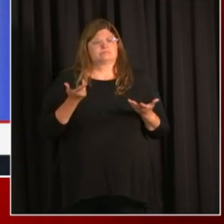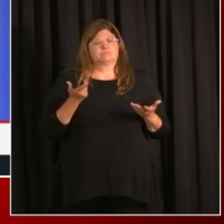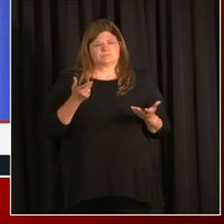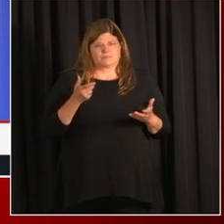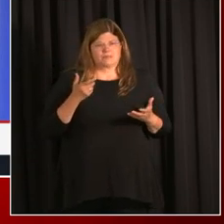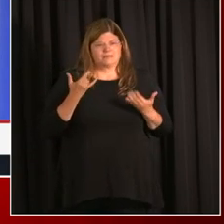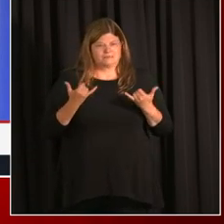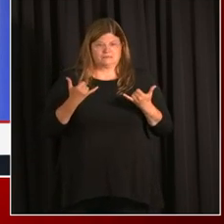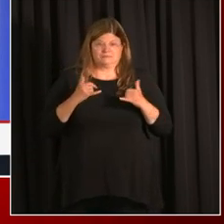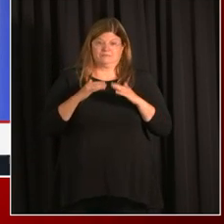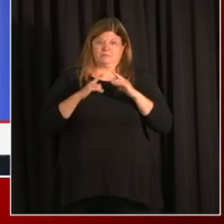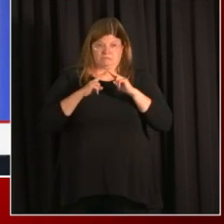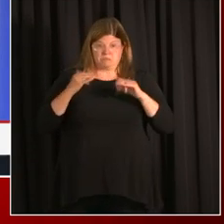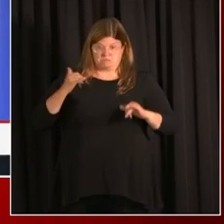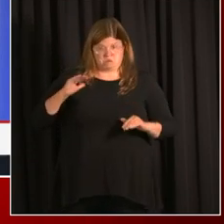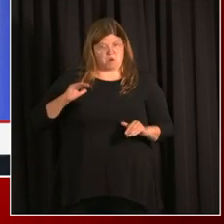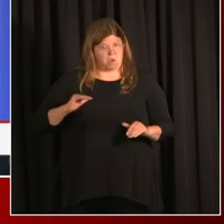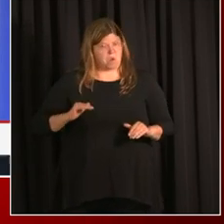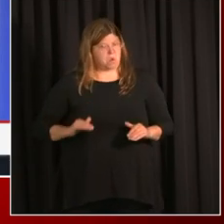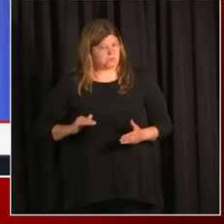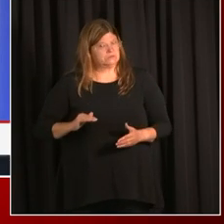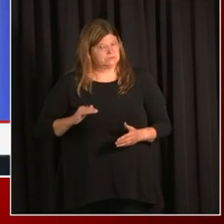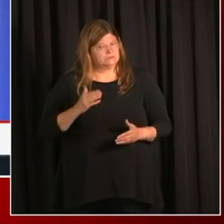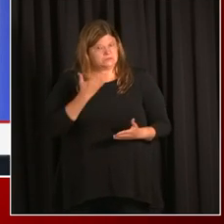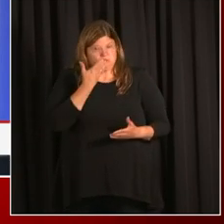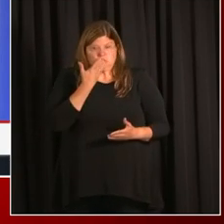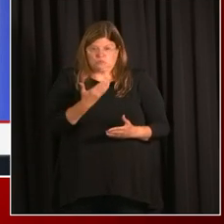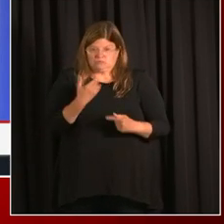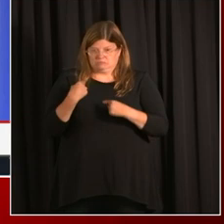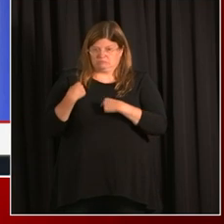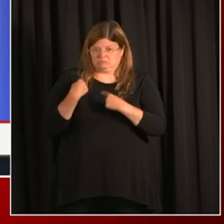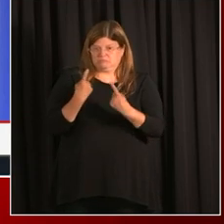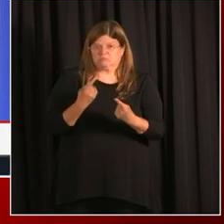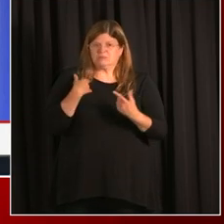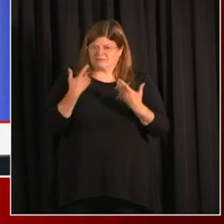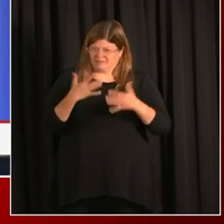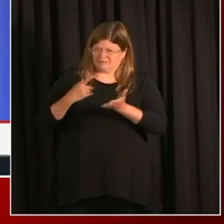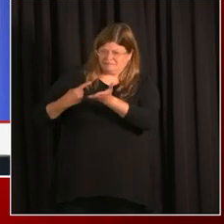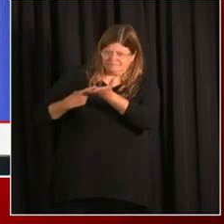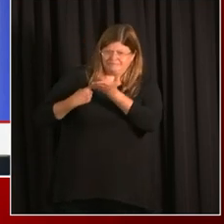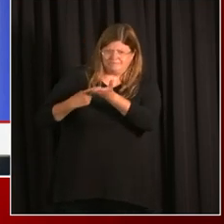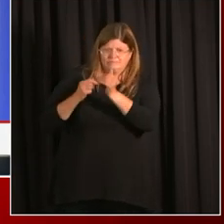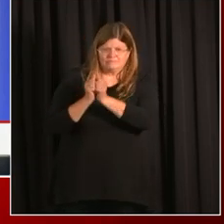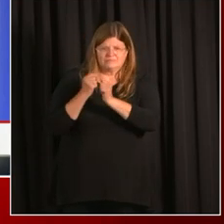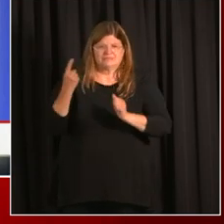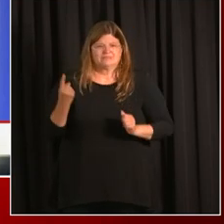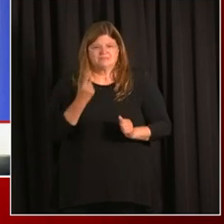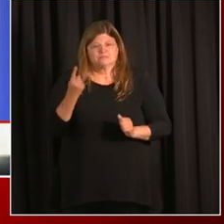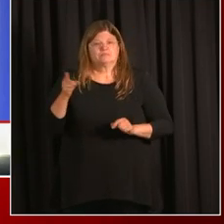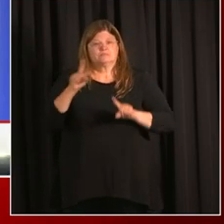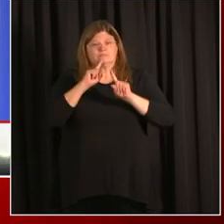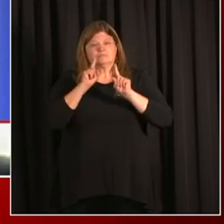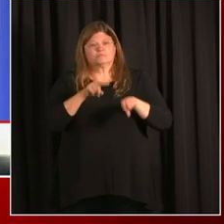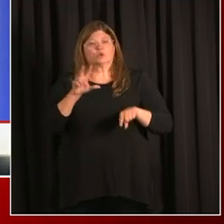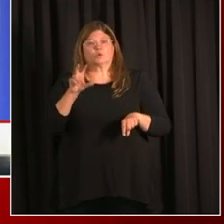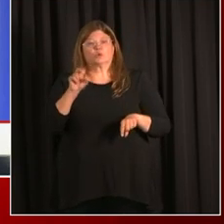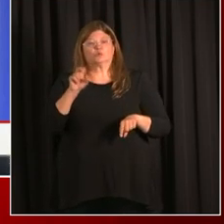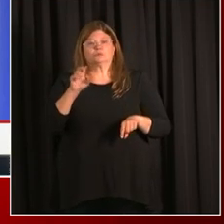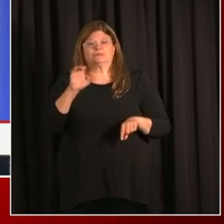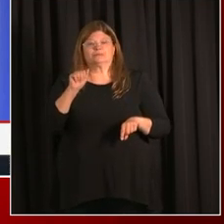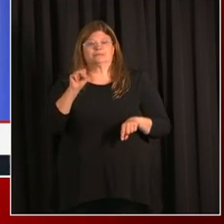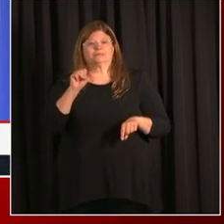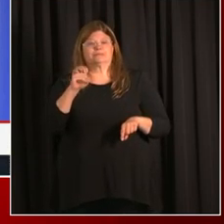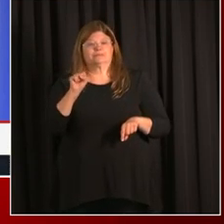us being in very low numbers. I recall having a conversation with someone and they're saying, we're only reporting 30 cases a day